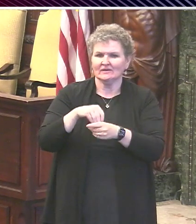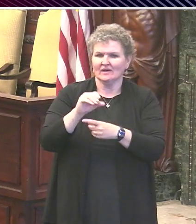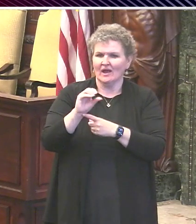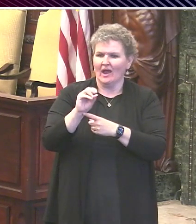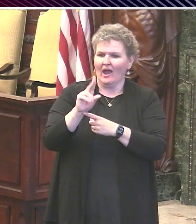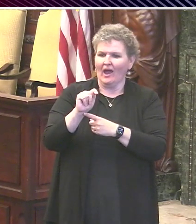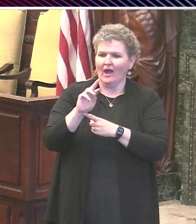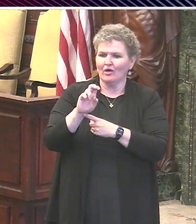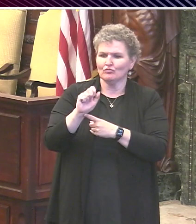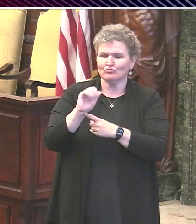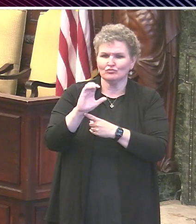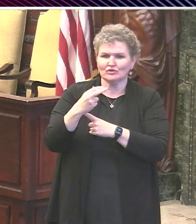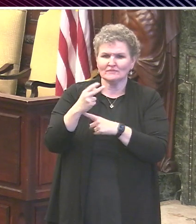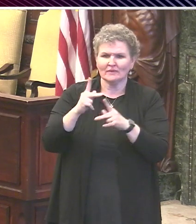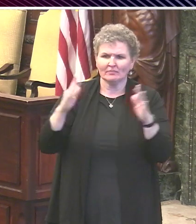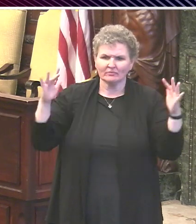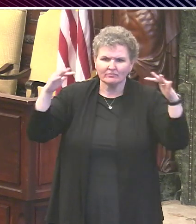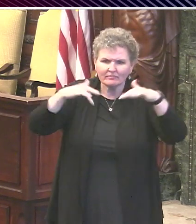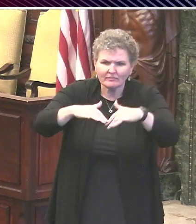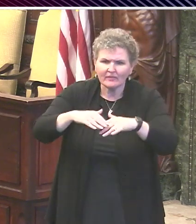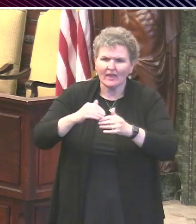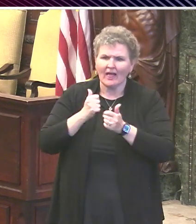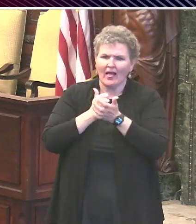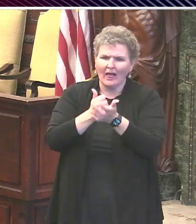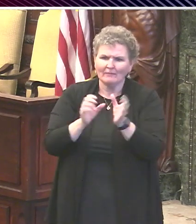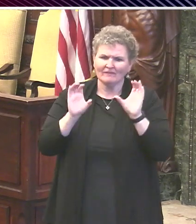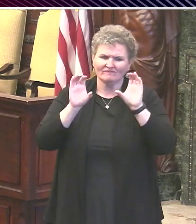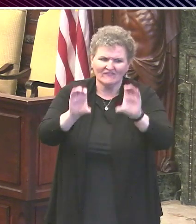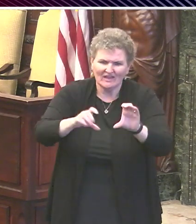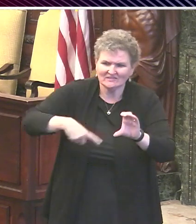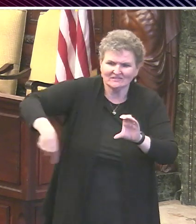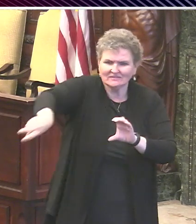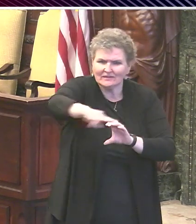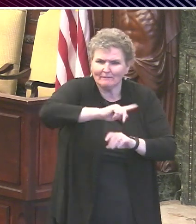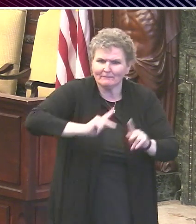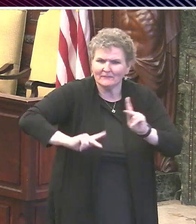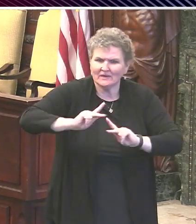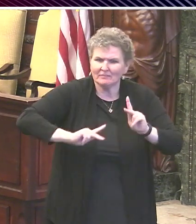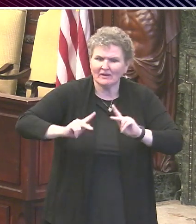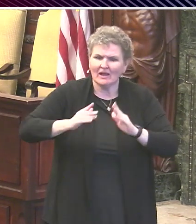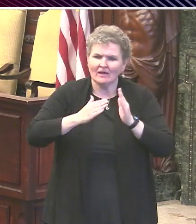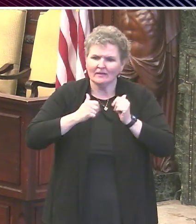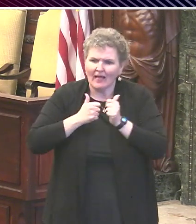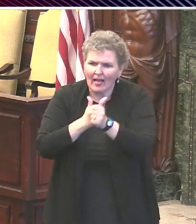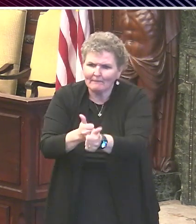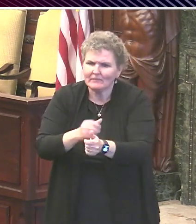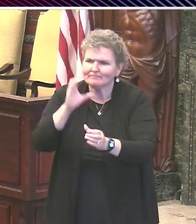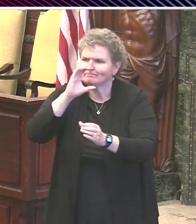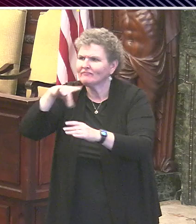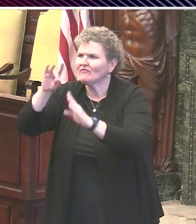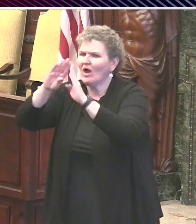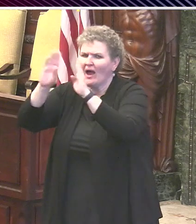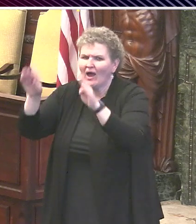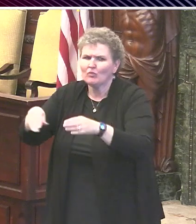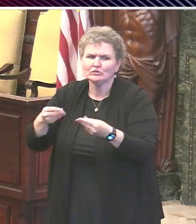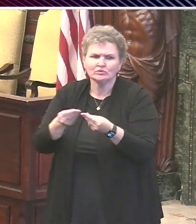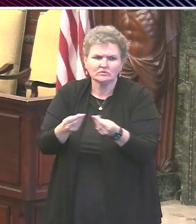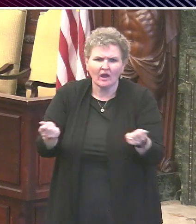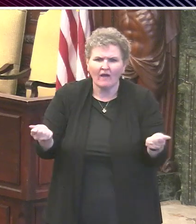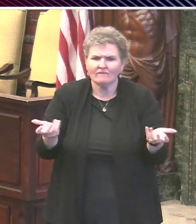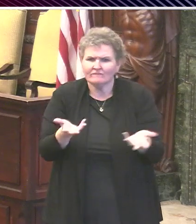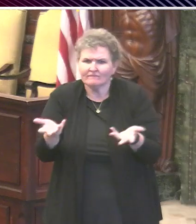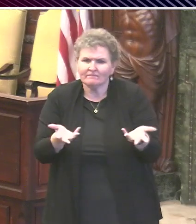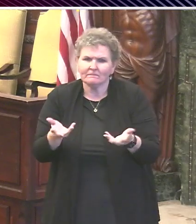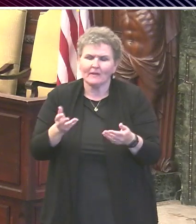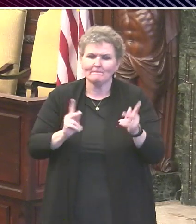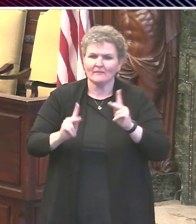into the area, trying to find individual housing plans and solutions for the individuals who are staying